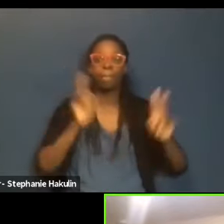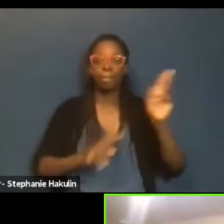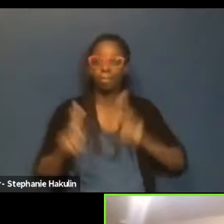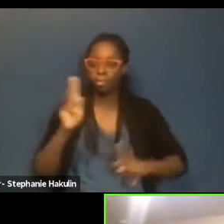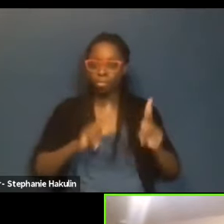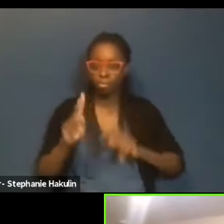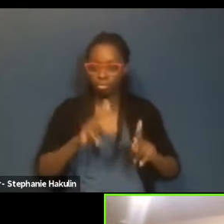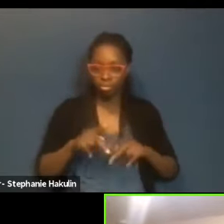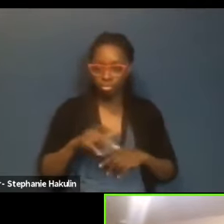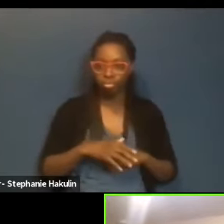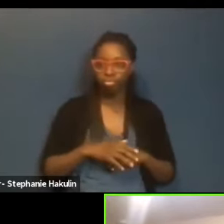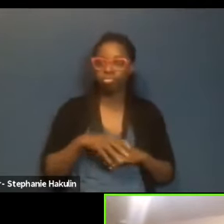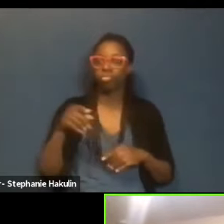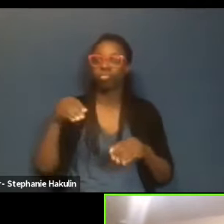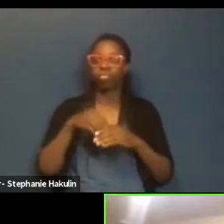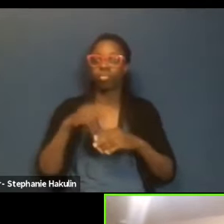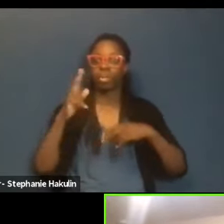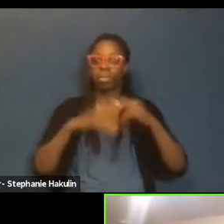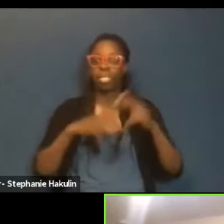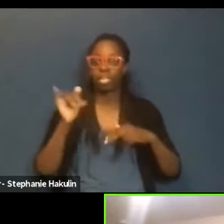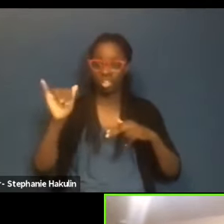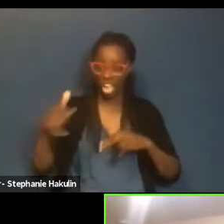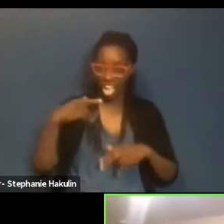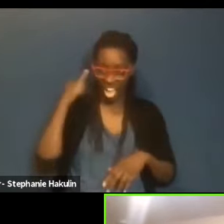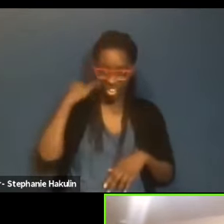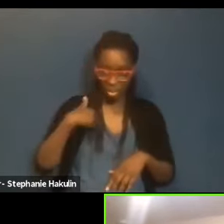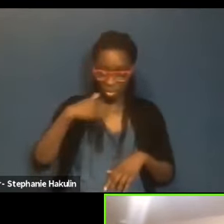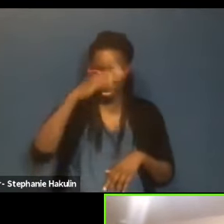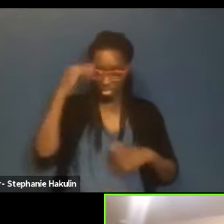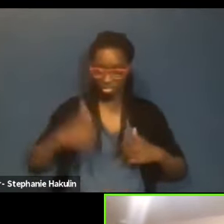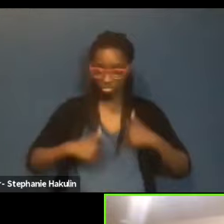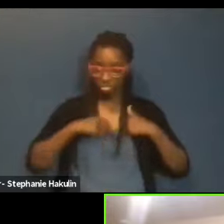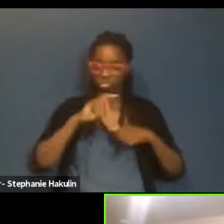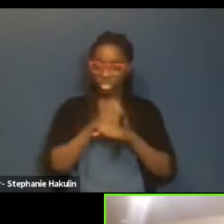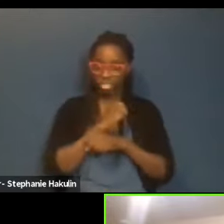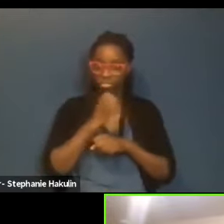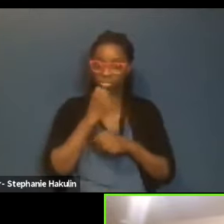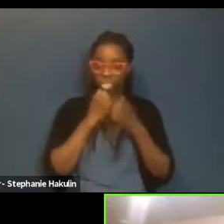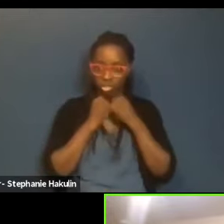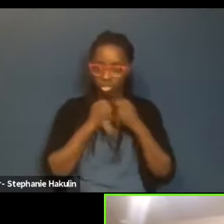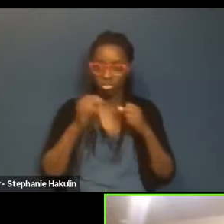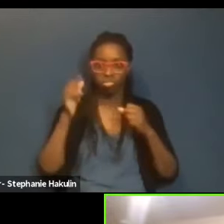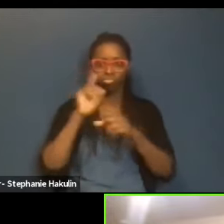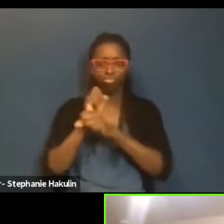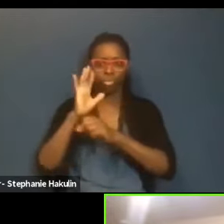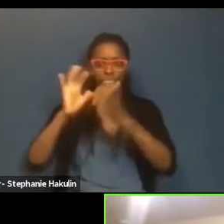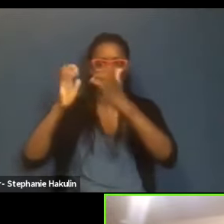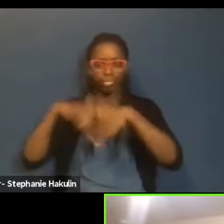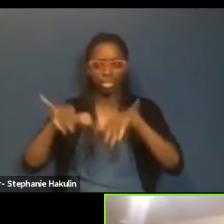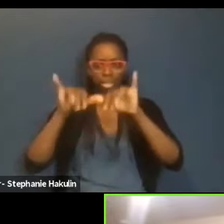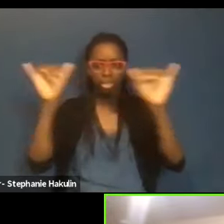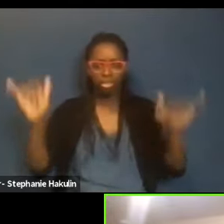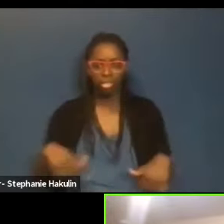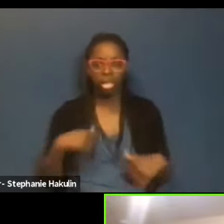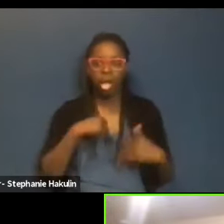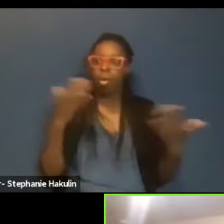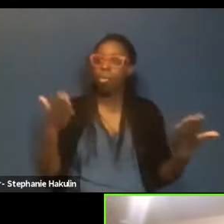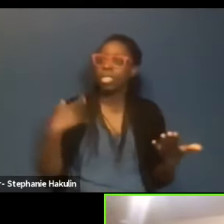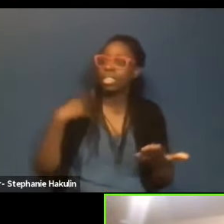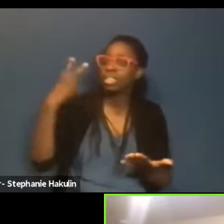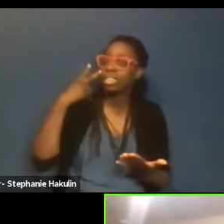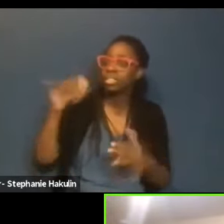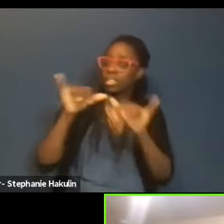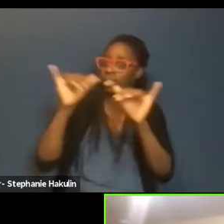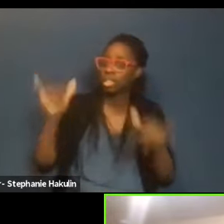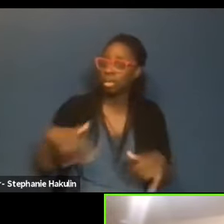Black lives to really matter, we have to destroy the structure that doesn't allow them to. I am not here to see the system my life was built upon explode. I